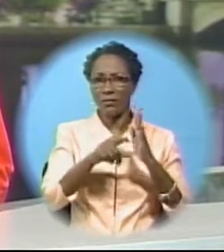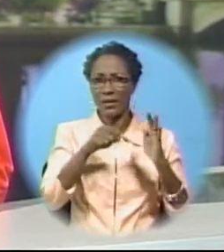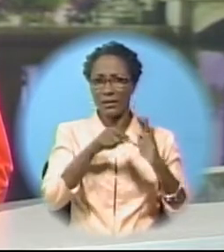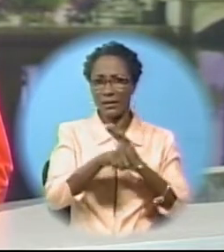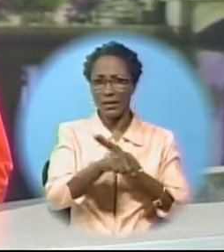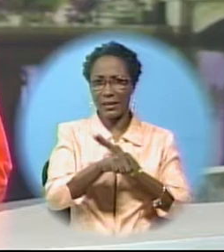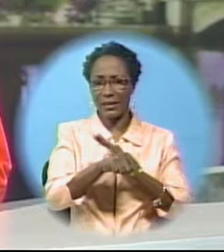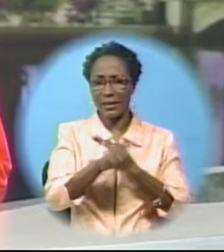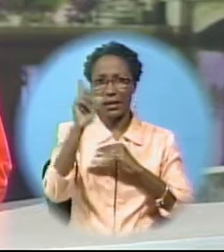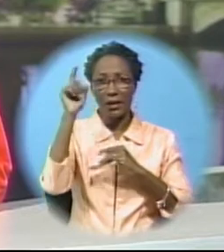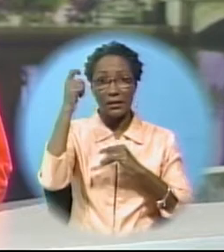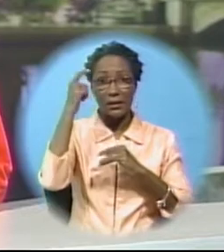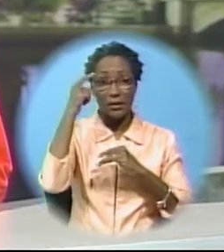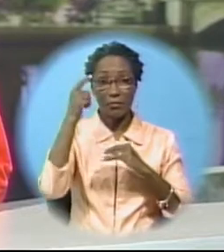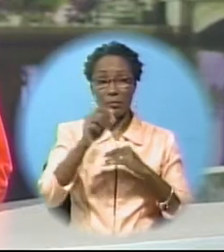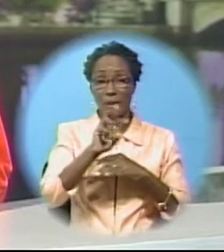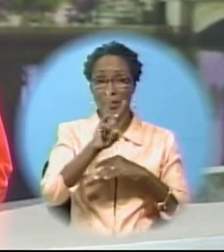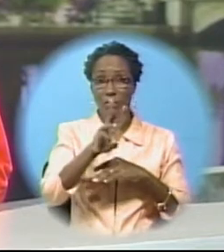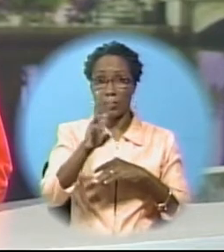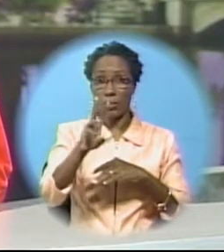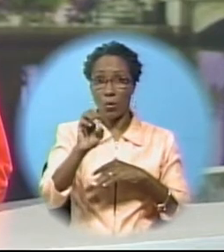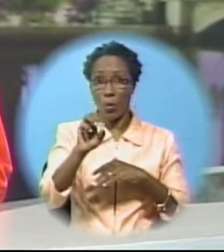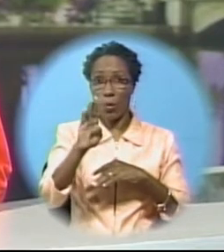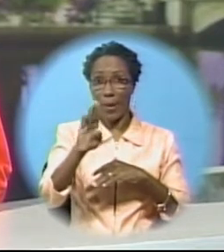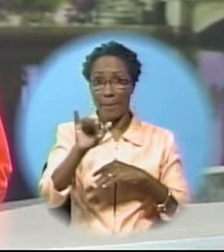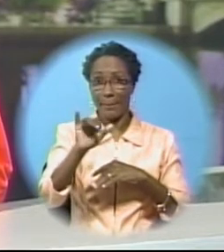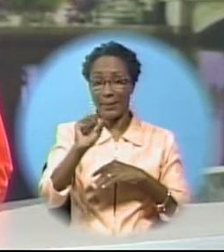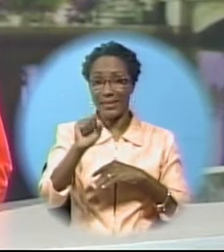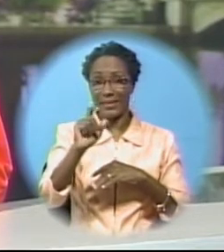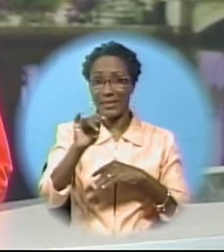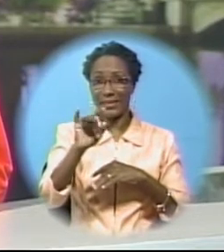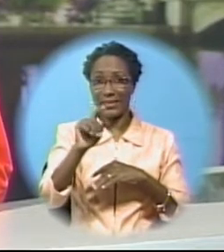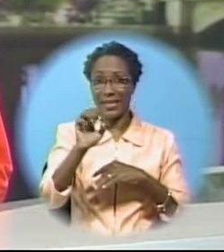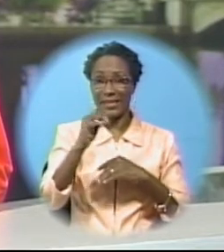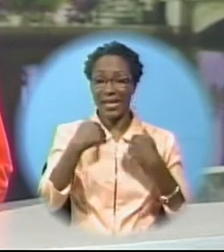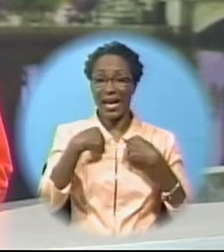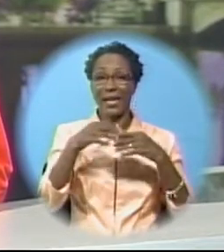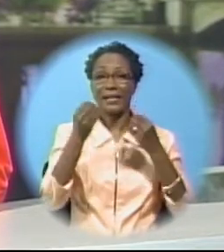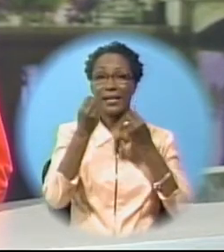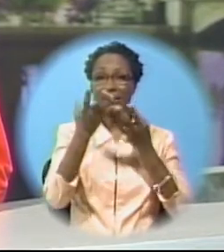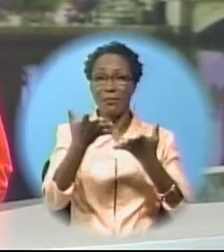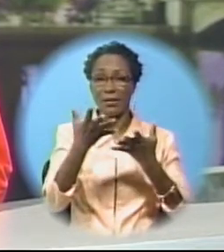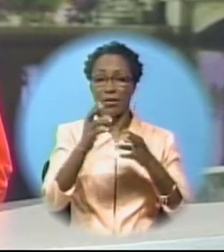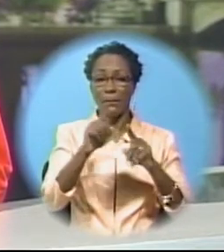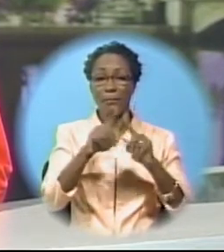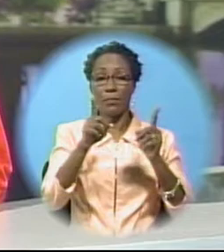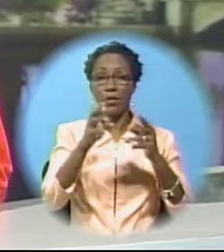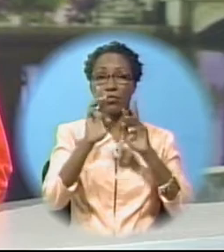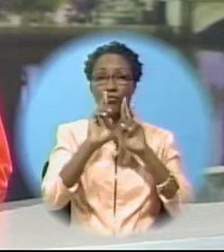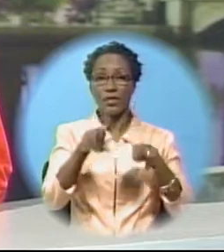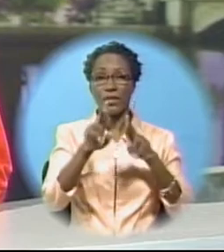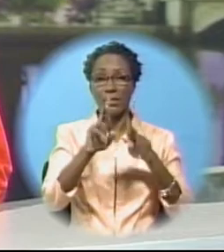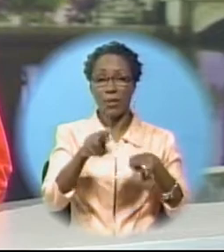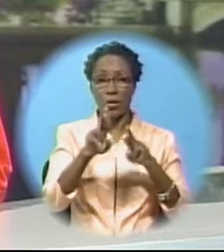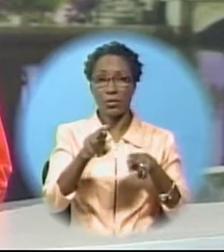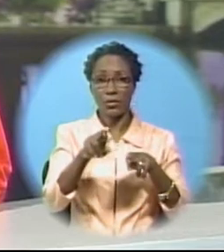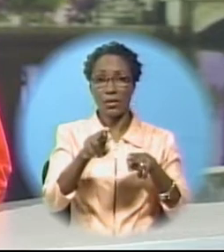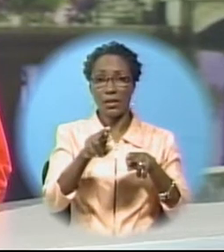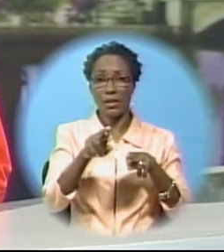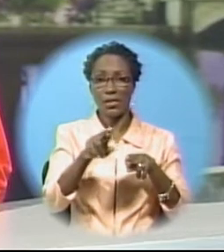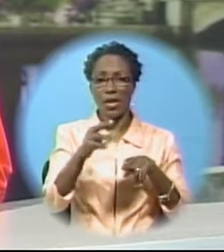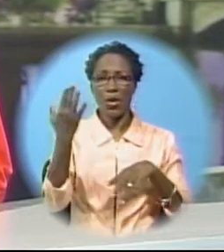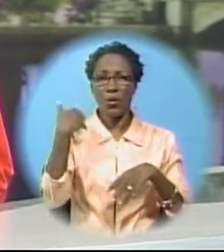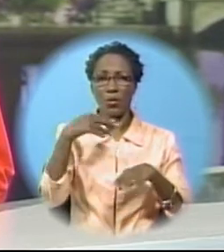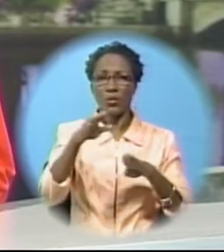while government websites provided access to information, responses were often slow to requests for specific information